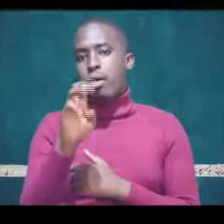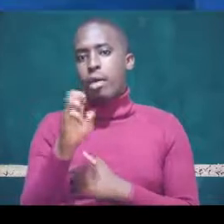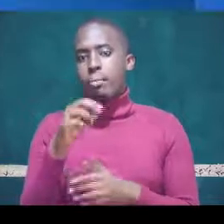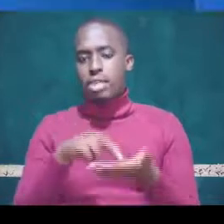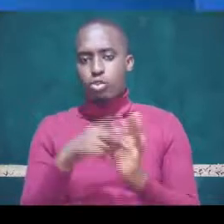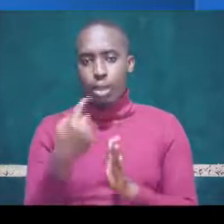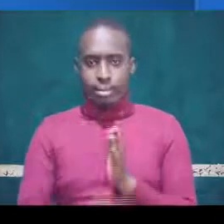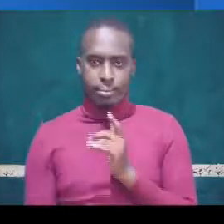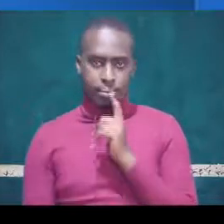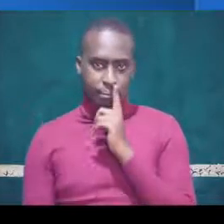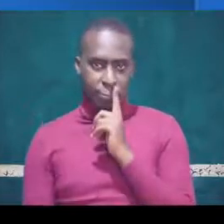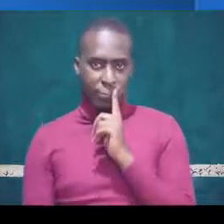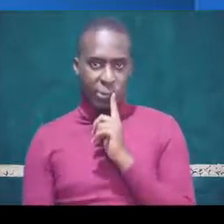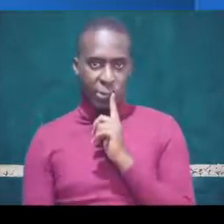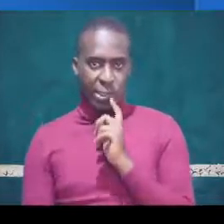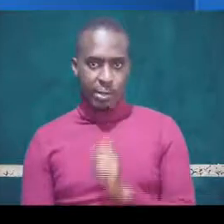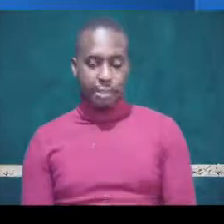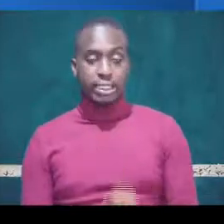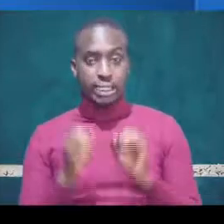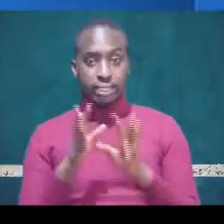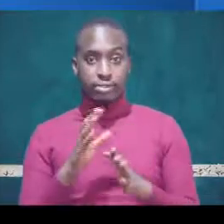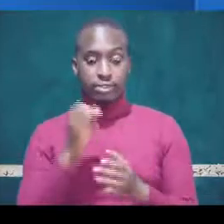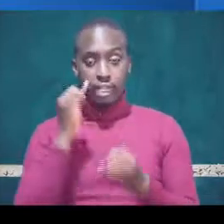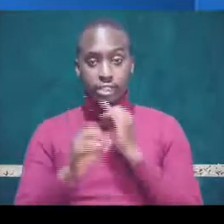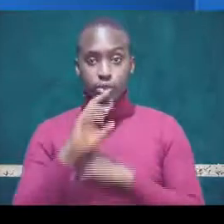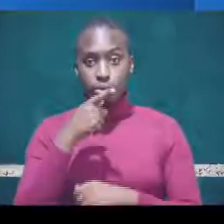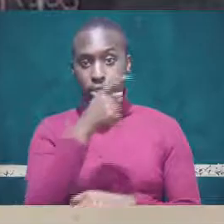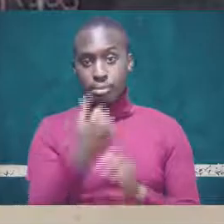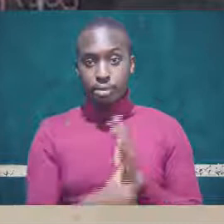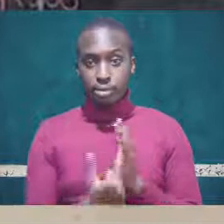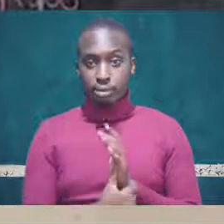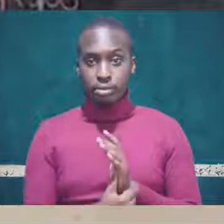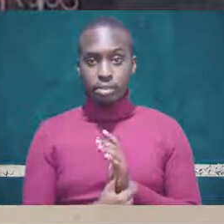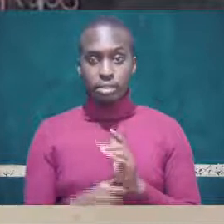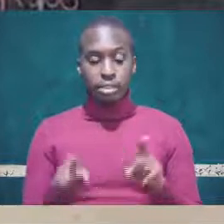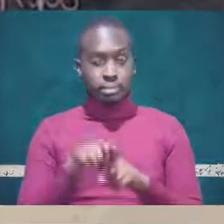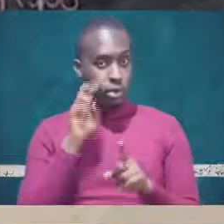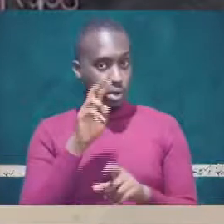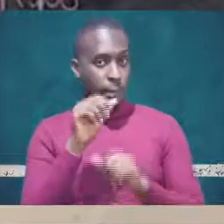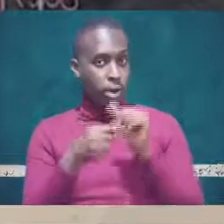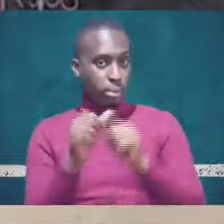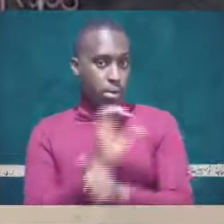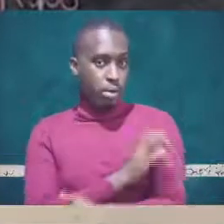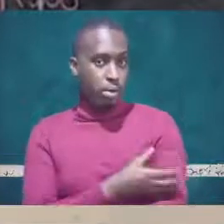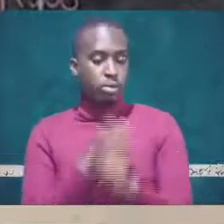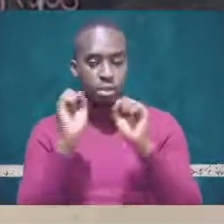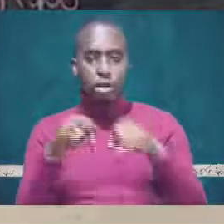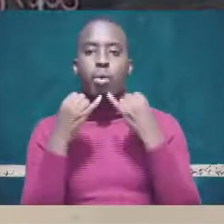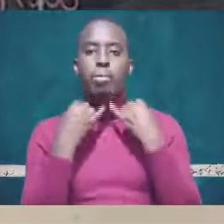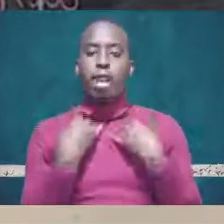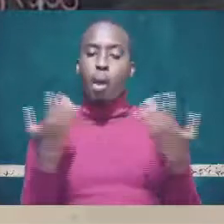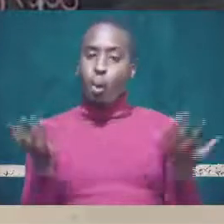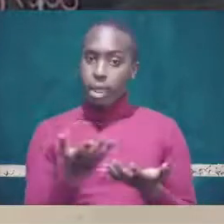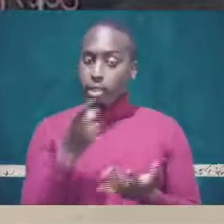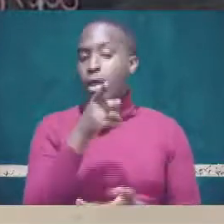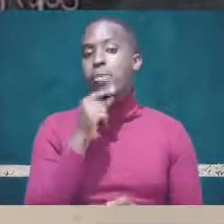at. Okay, by the time you finish answering that question, all of you, looking at power, all of you will be able to tell whether